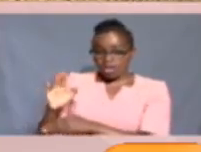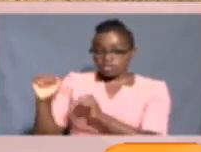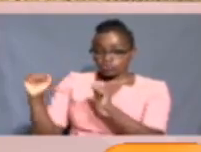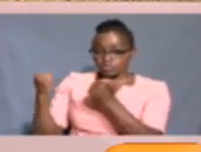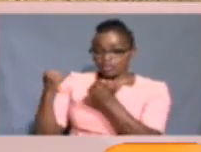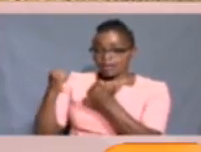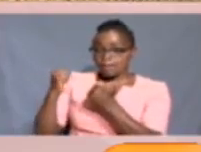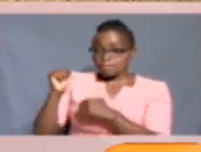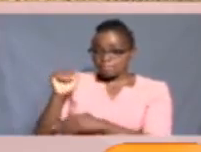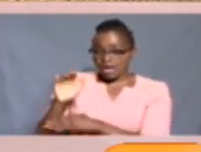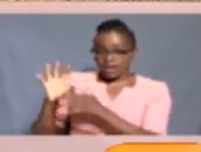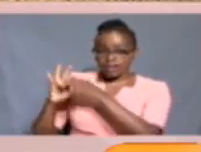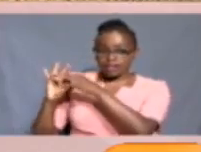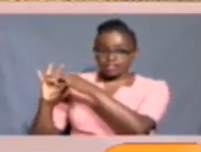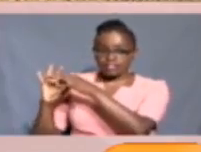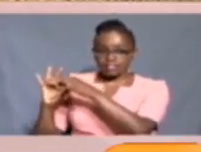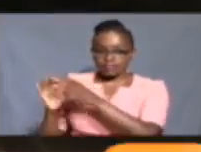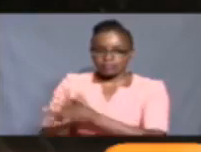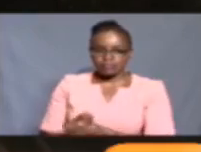safeguarding that culture.